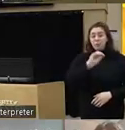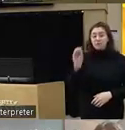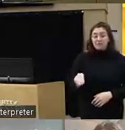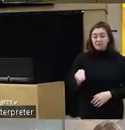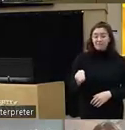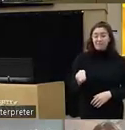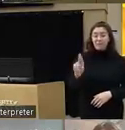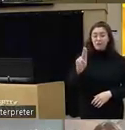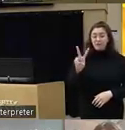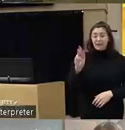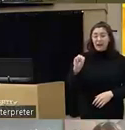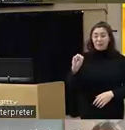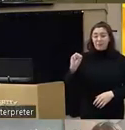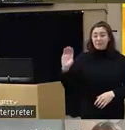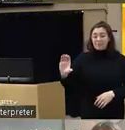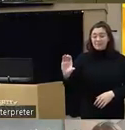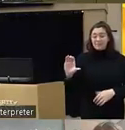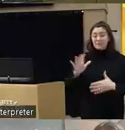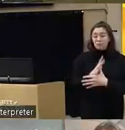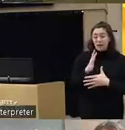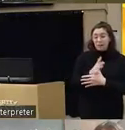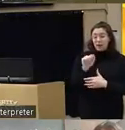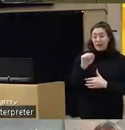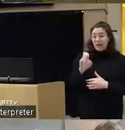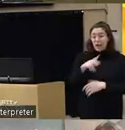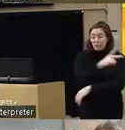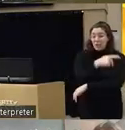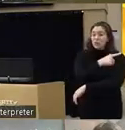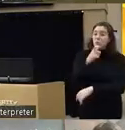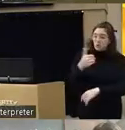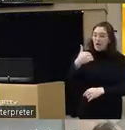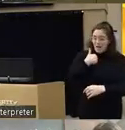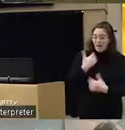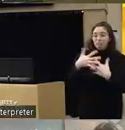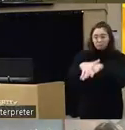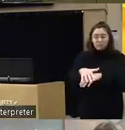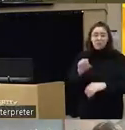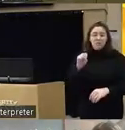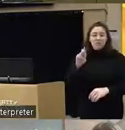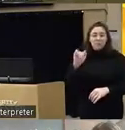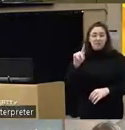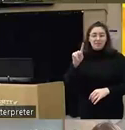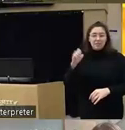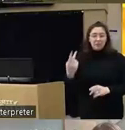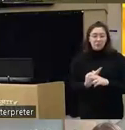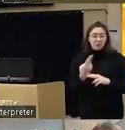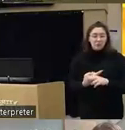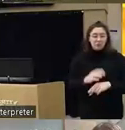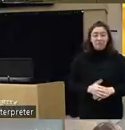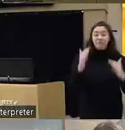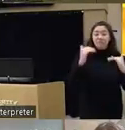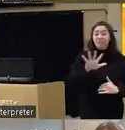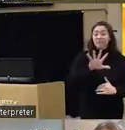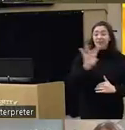who have mental health or substance use disorders on their problem list, and a pretty high estimate of 58% for emergency